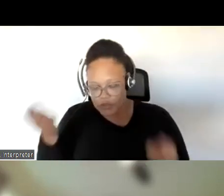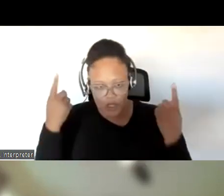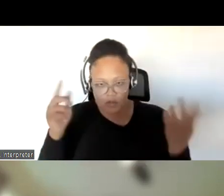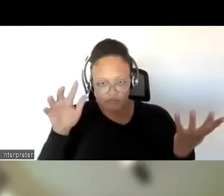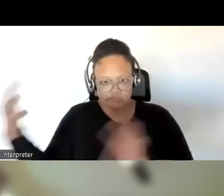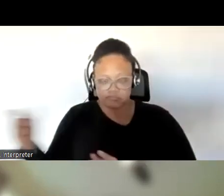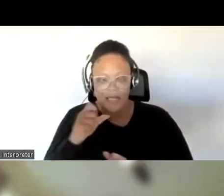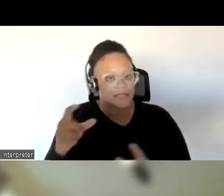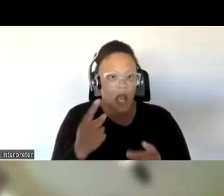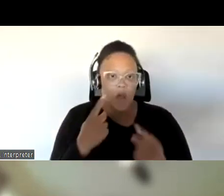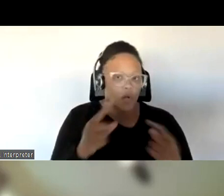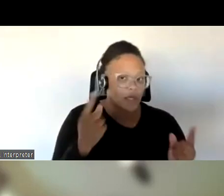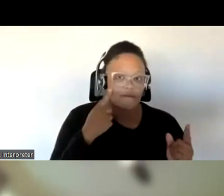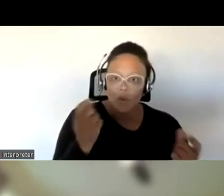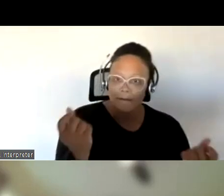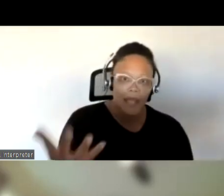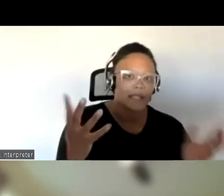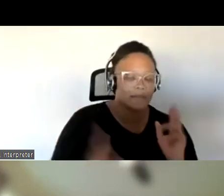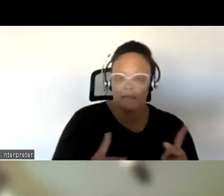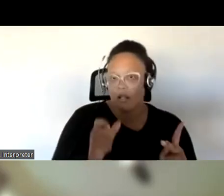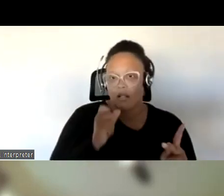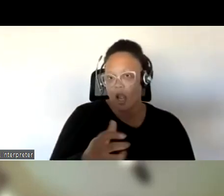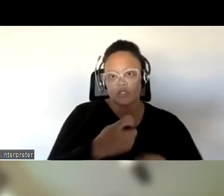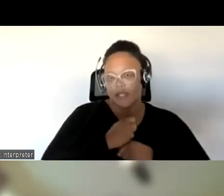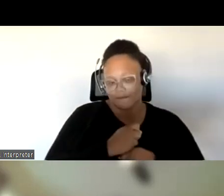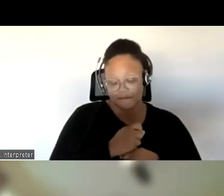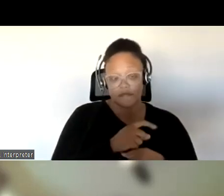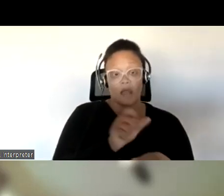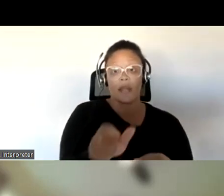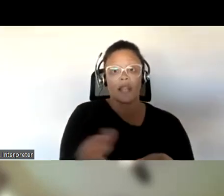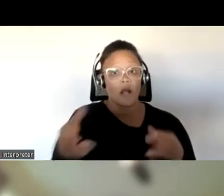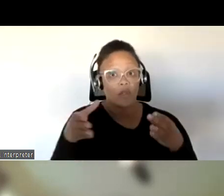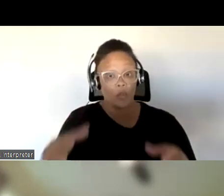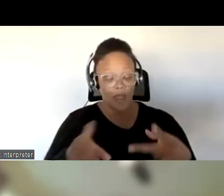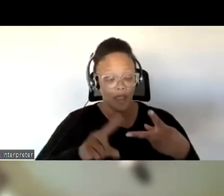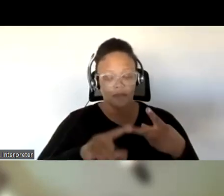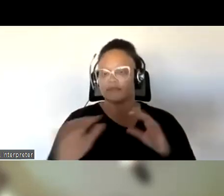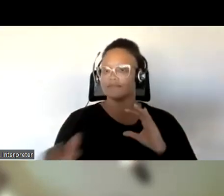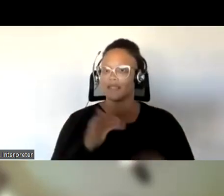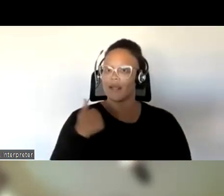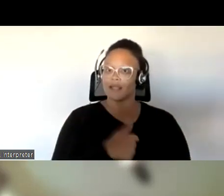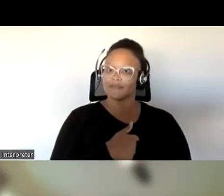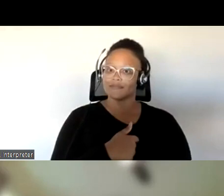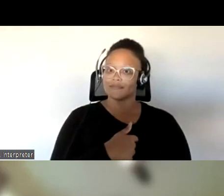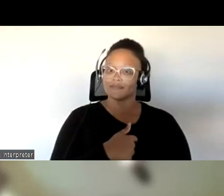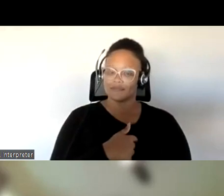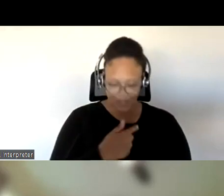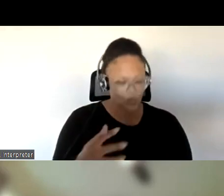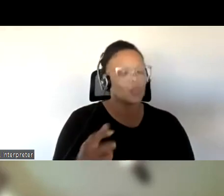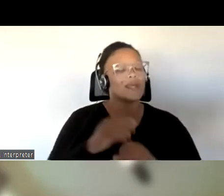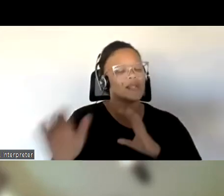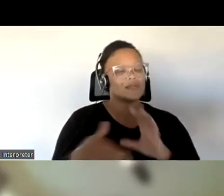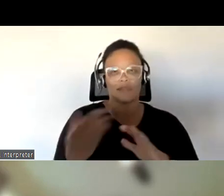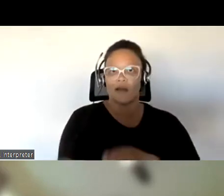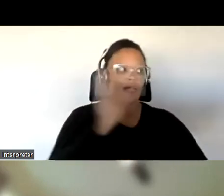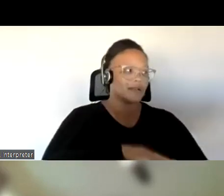providers. Another way a provider can verify survey receipt is they can email us, And we do get those emails all day, every day, and we're able to